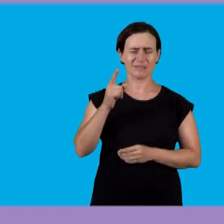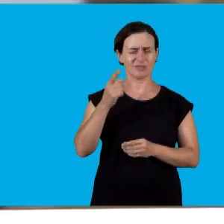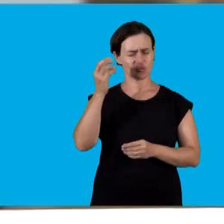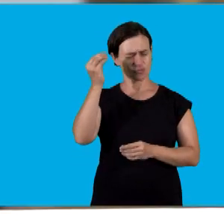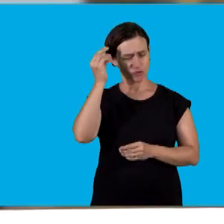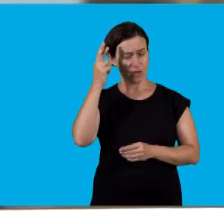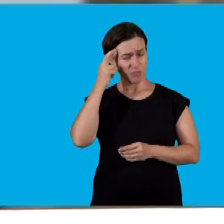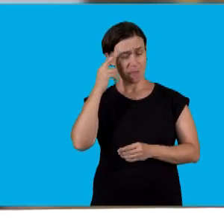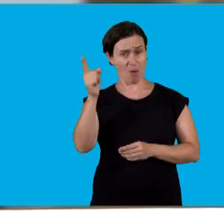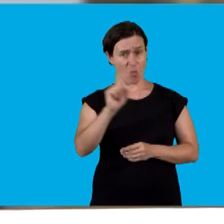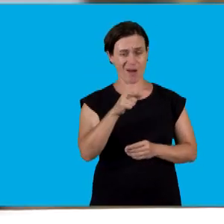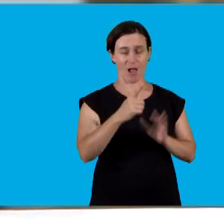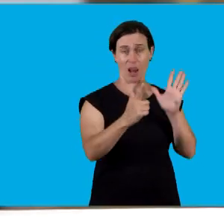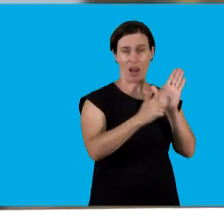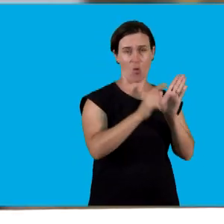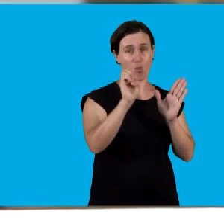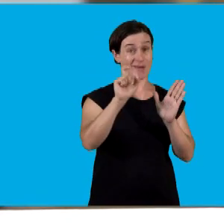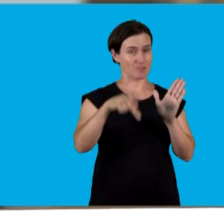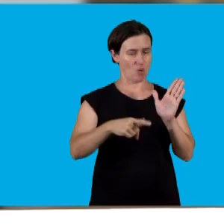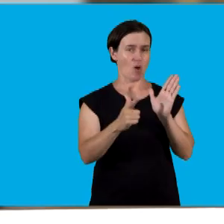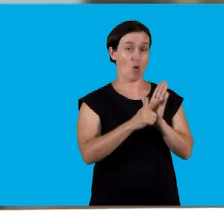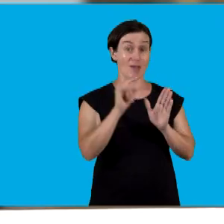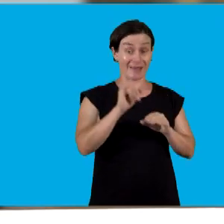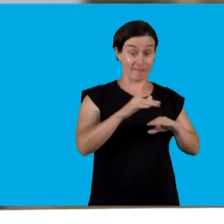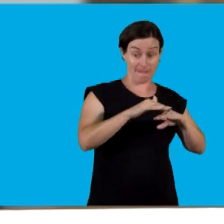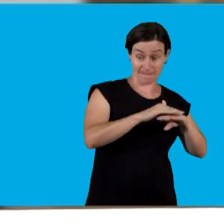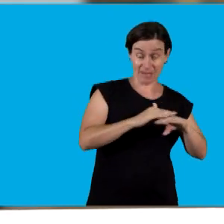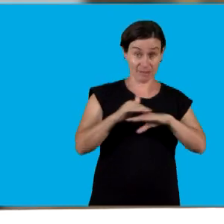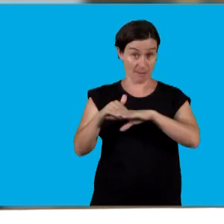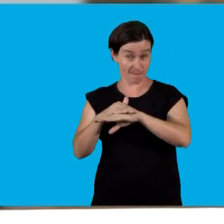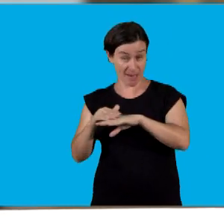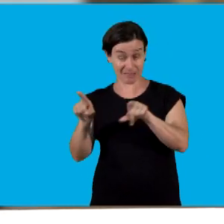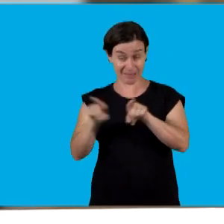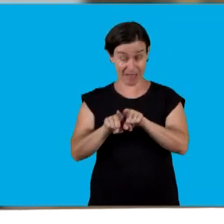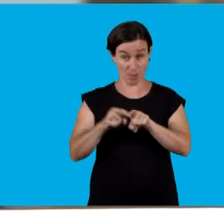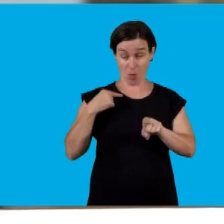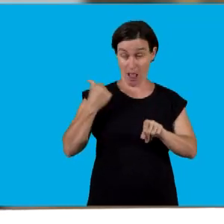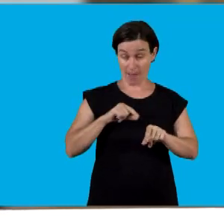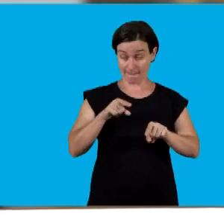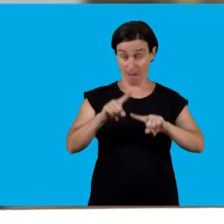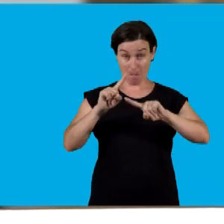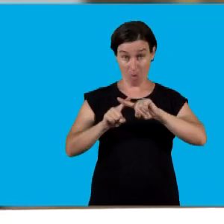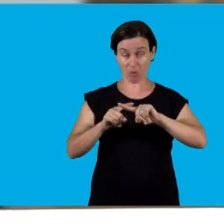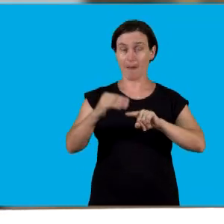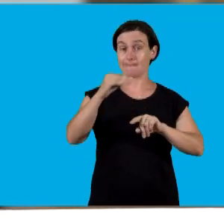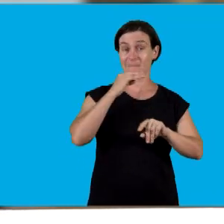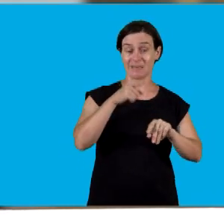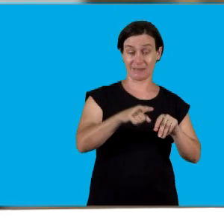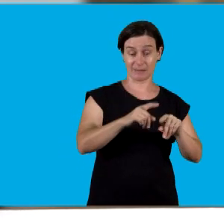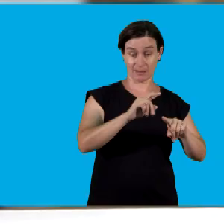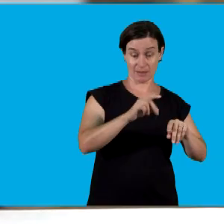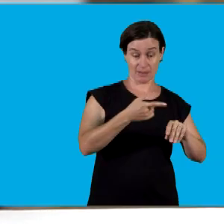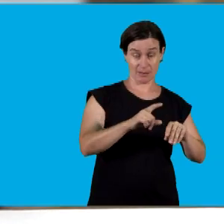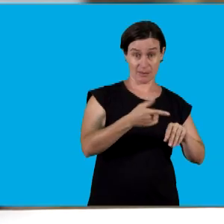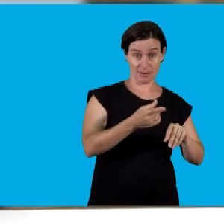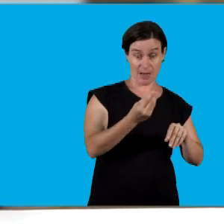exponential laws. Now remember, if the base is the same, then we are going to add the exponents. This is when the powers have